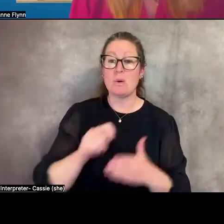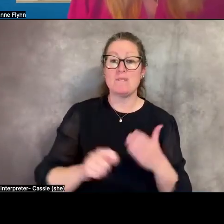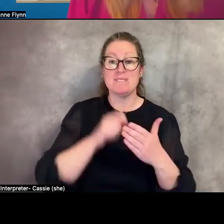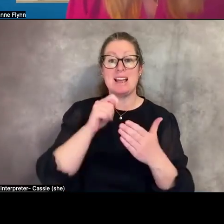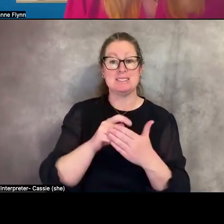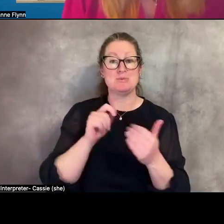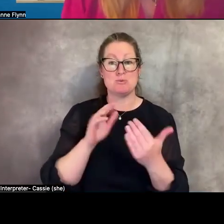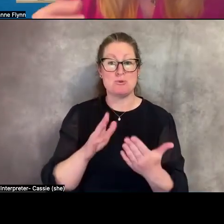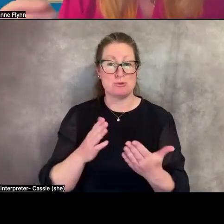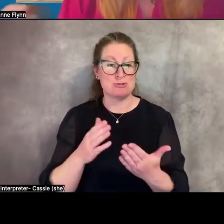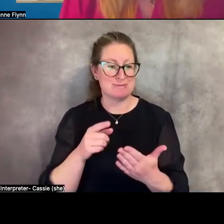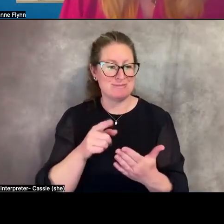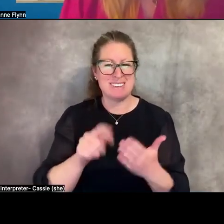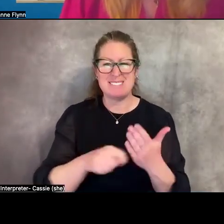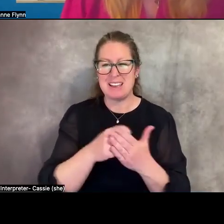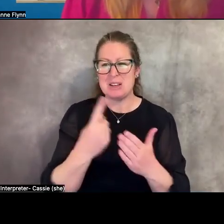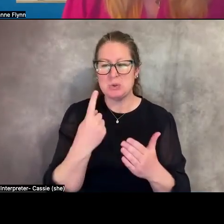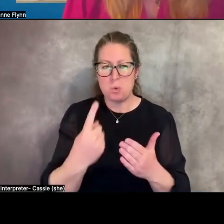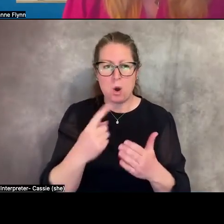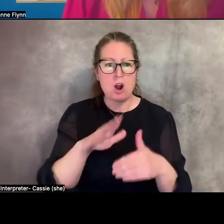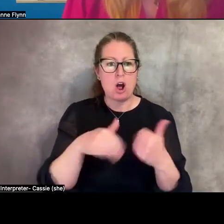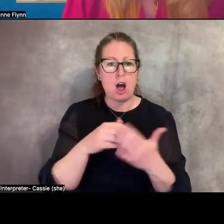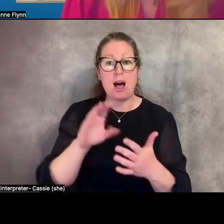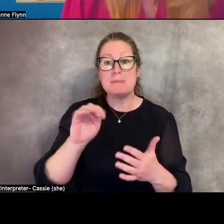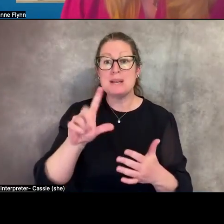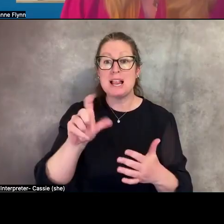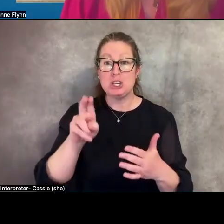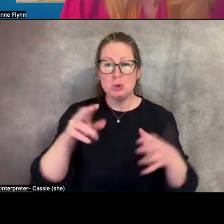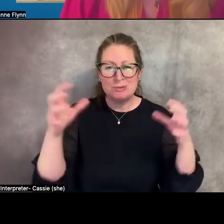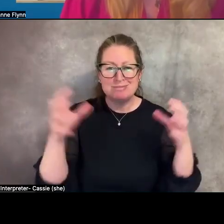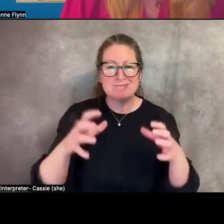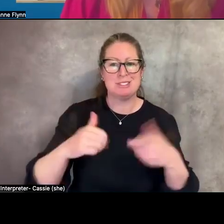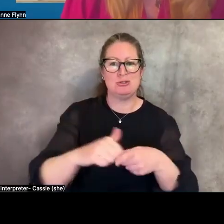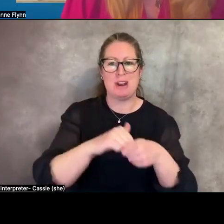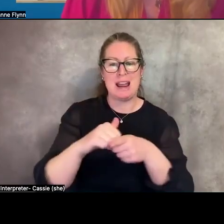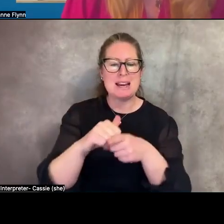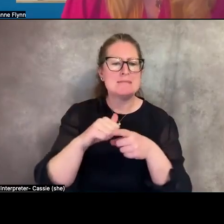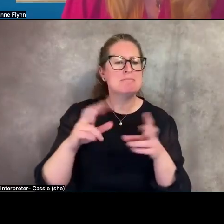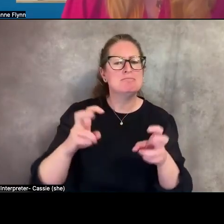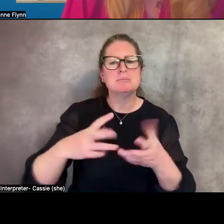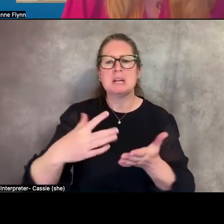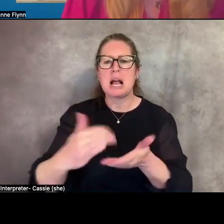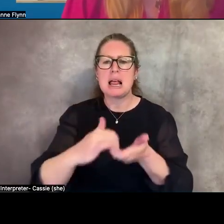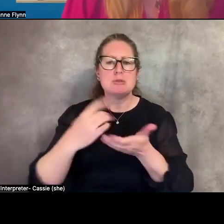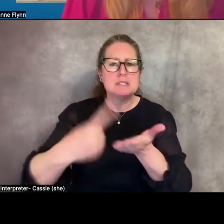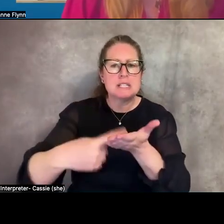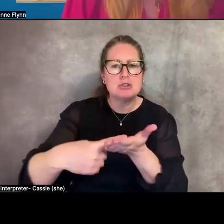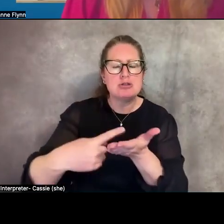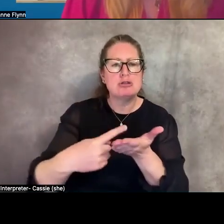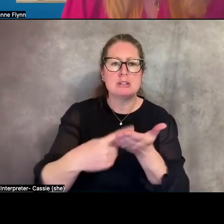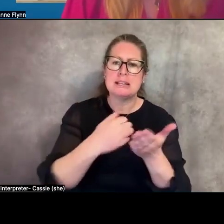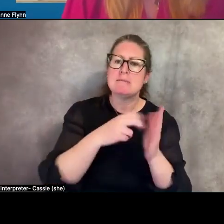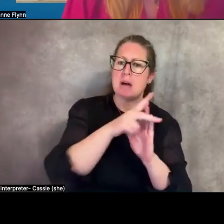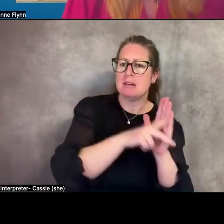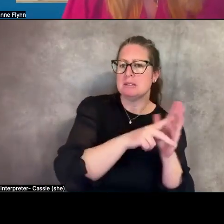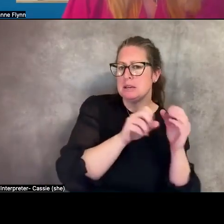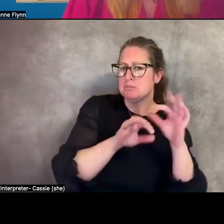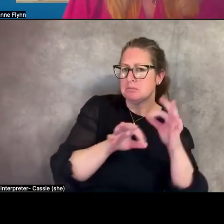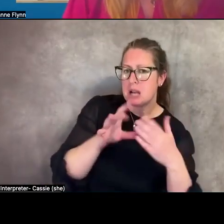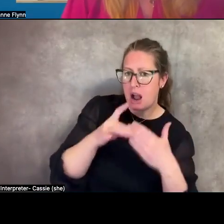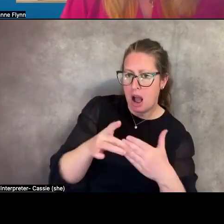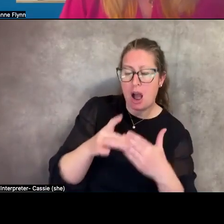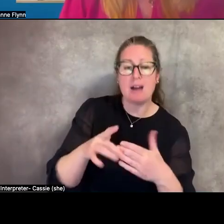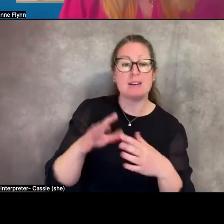1 session was all milieu training, and they were conducted as collaborative discussions guided by policies, facility